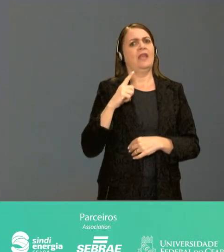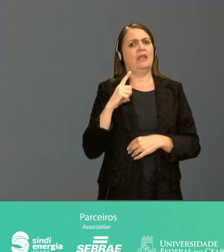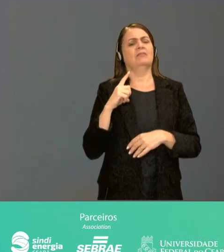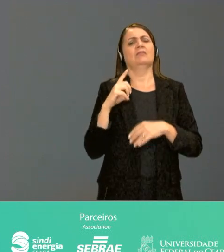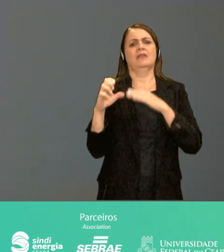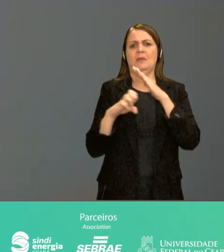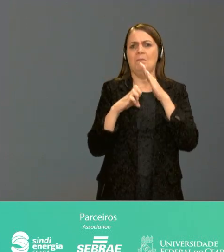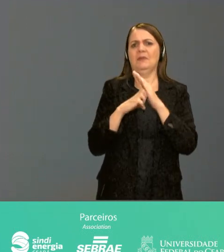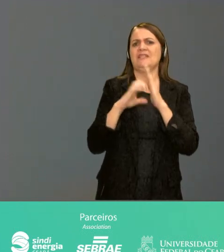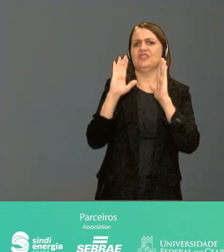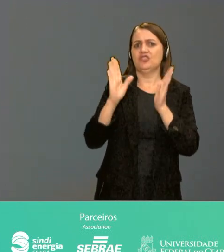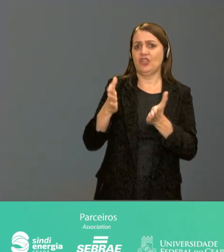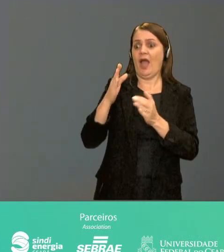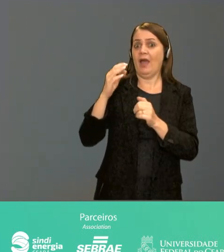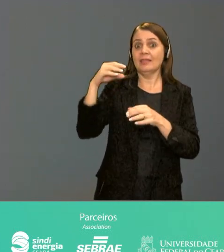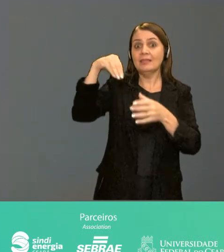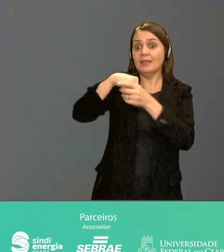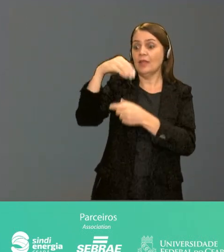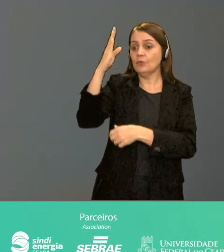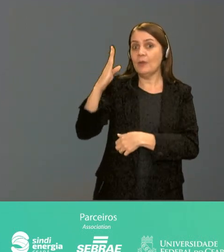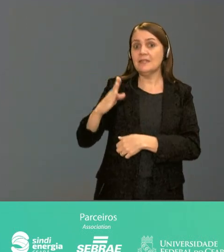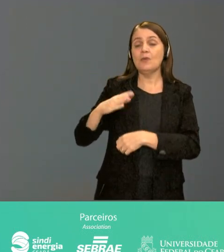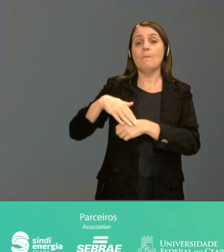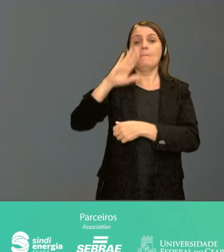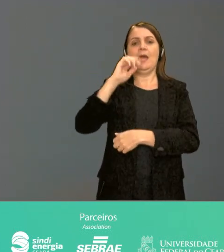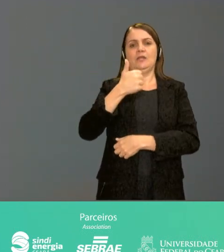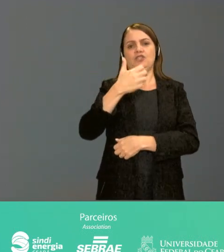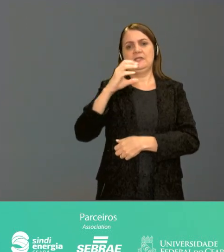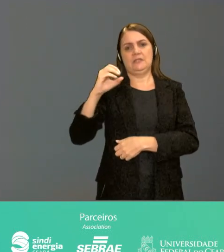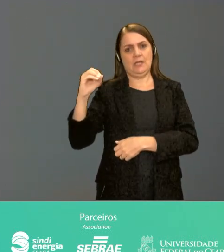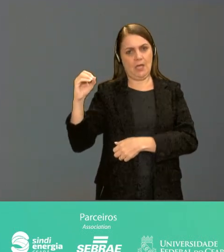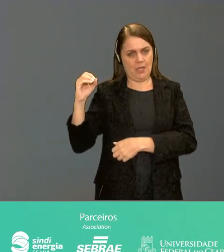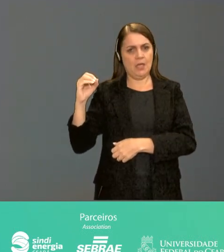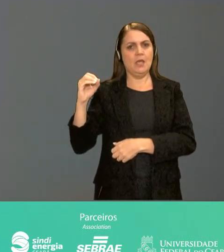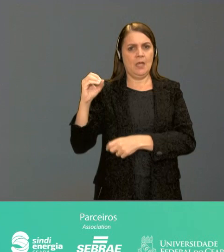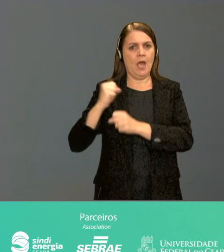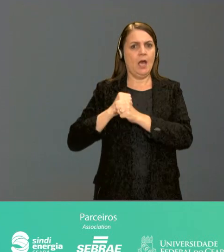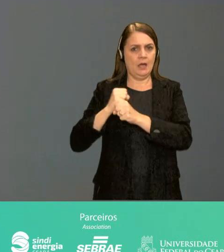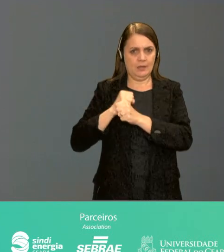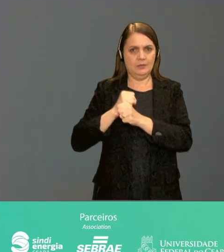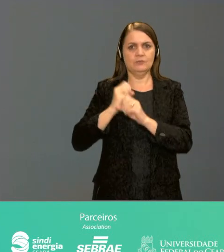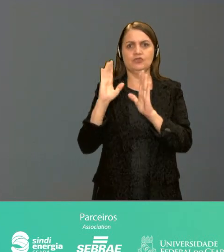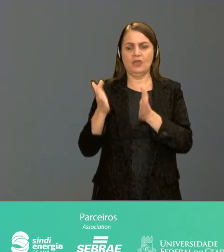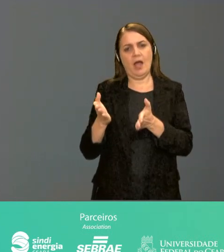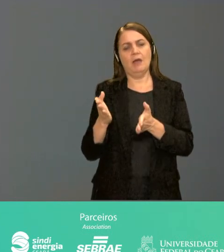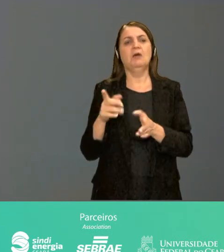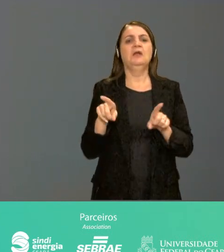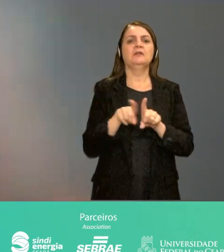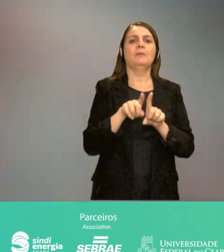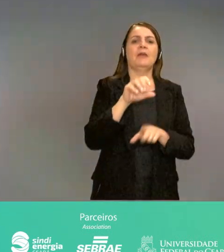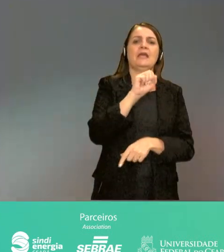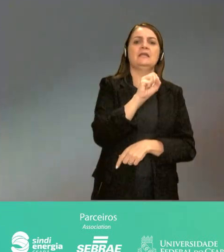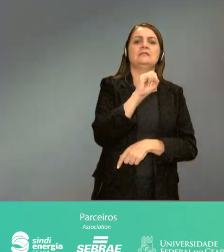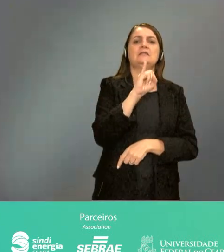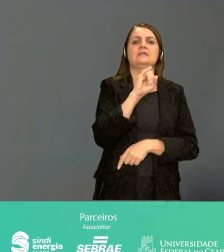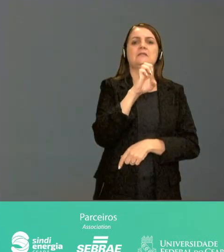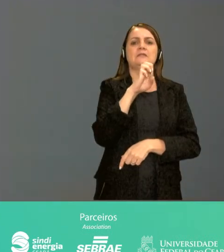de 100 anos. Siemens has been here, I believe, a little less than 100 years present in Brazil.